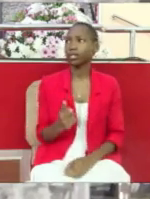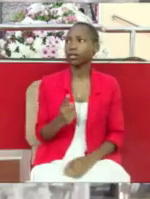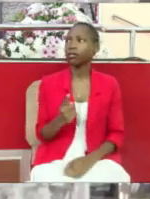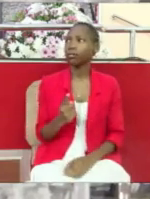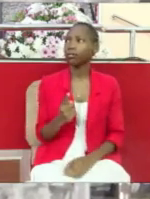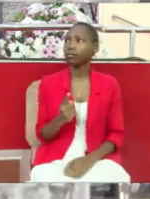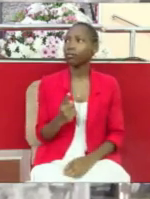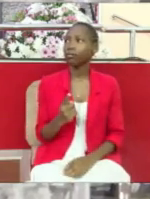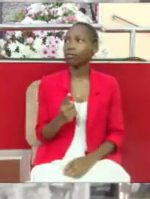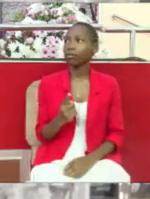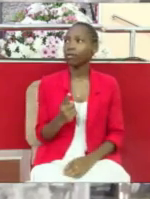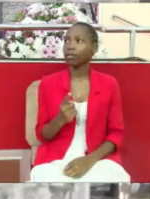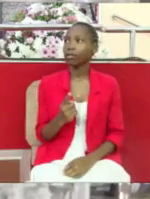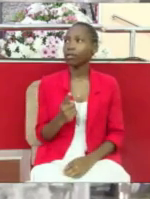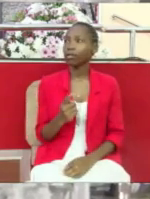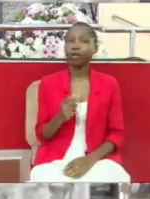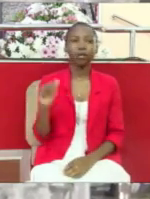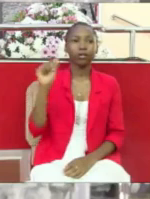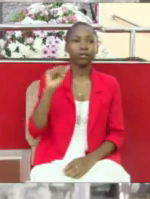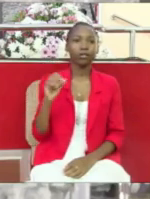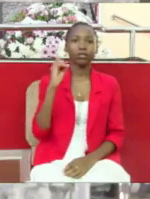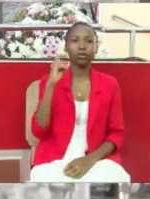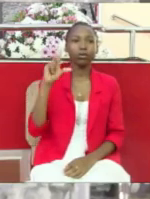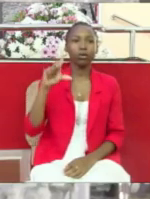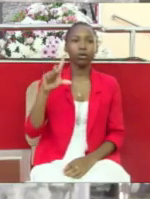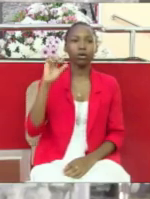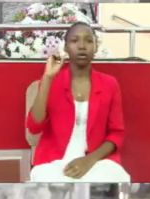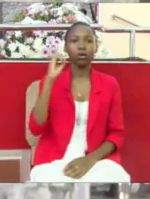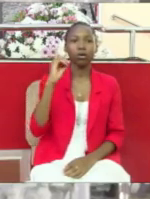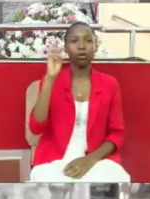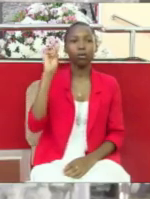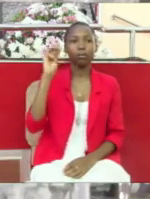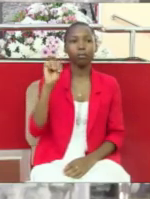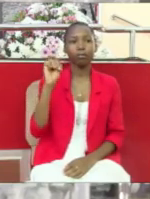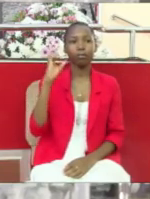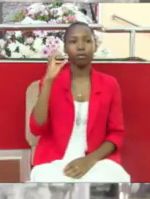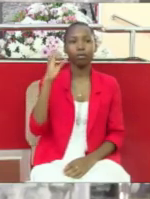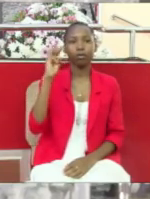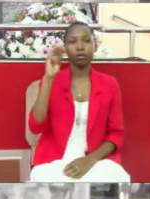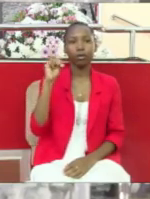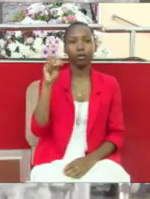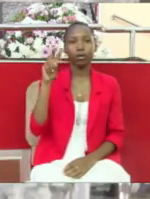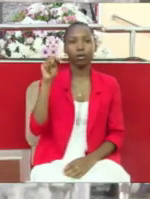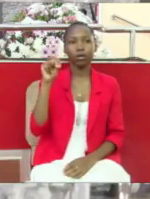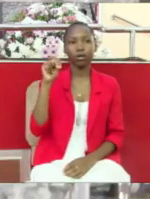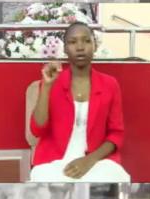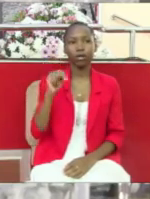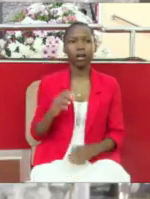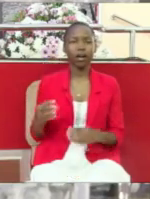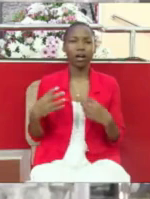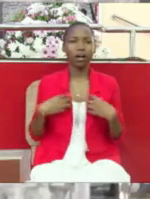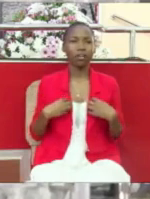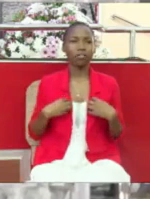Although Solomon had thousands of horses, japokuwa Suleimani alikuwa na maelfu ya farasi, the Israelites were told not to put their trust